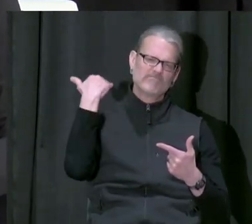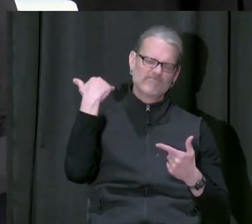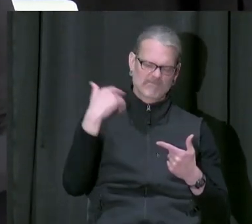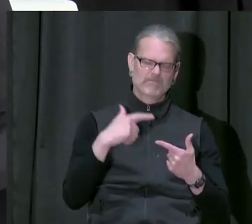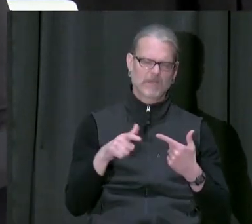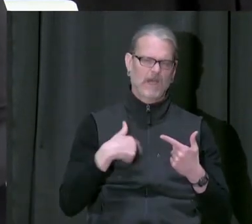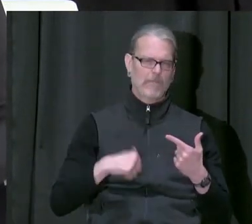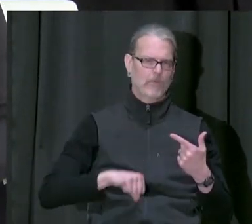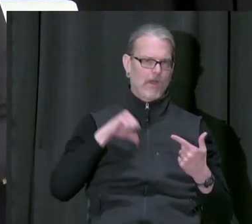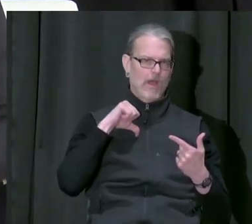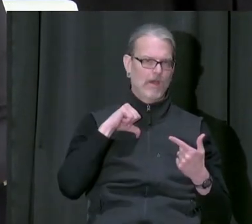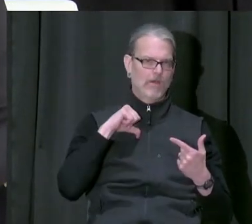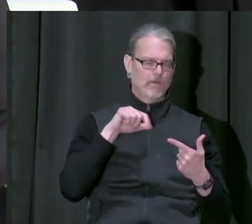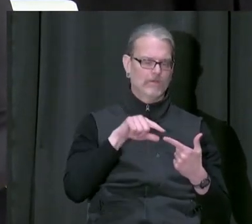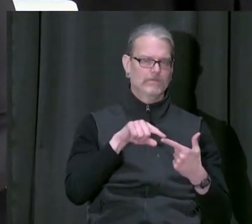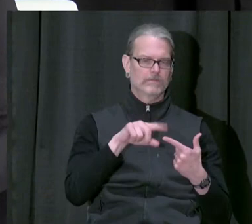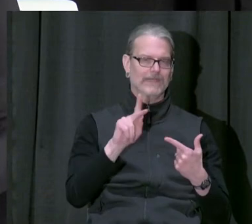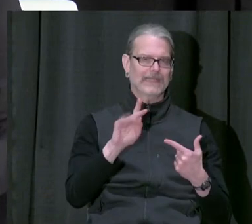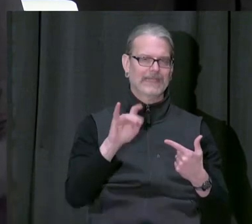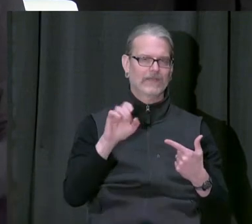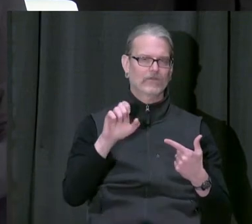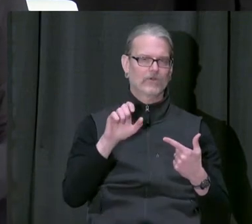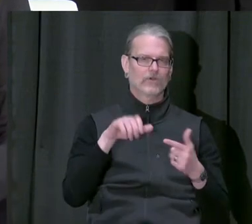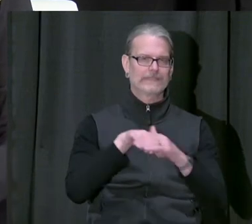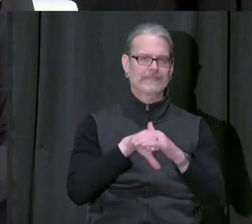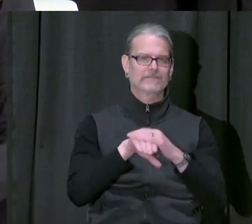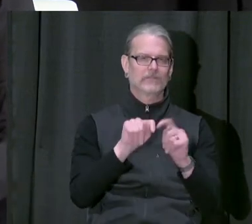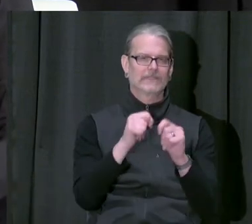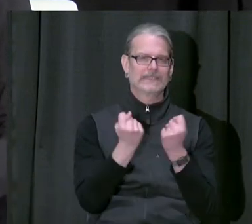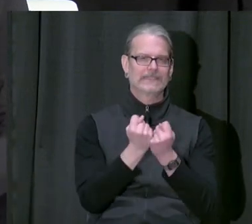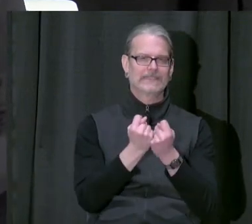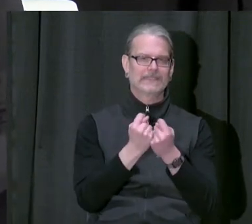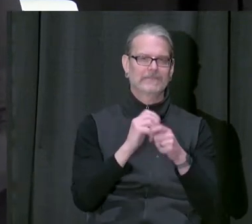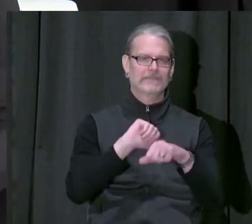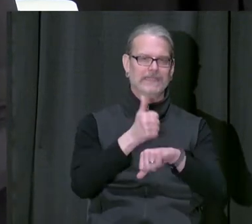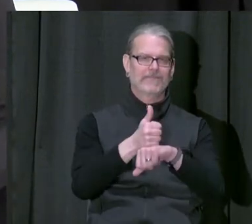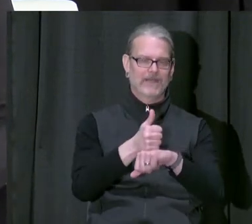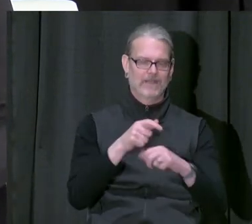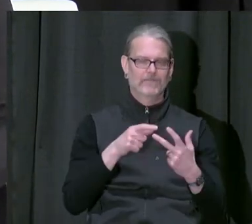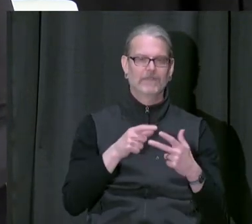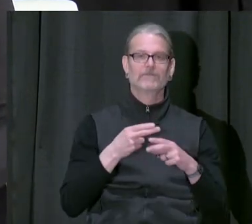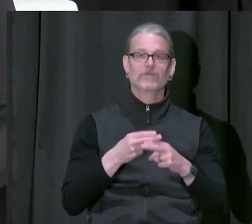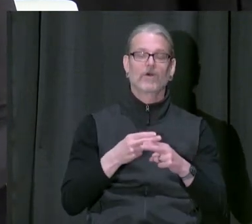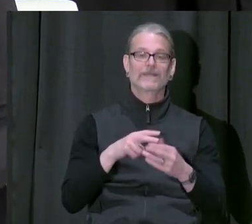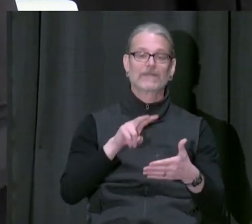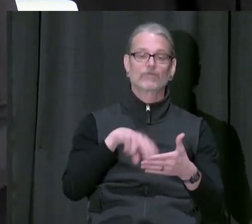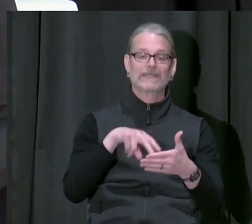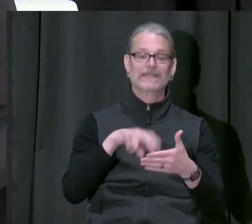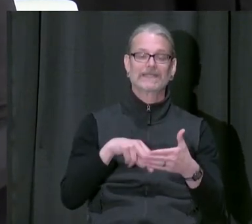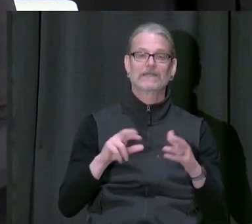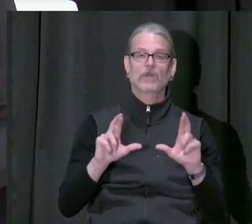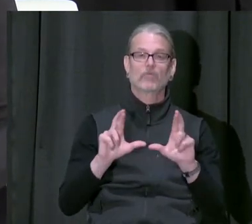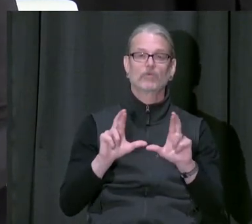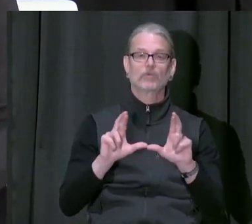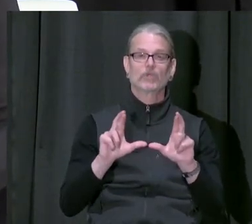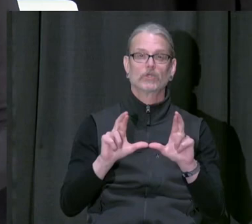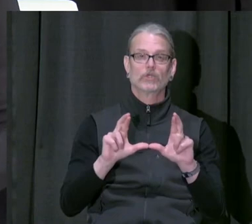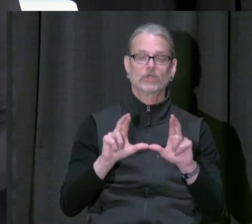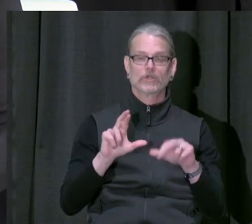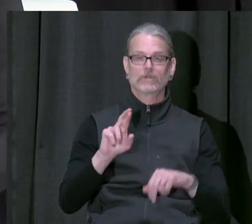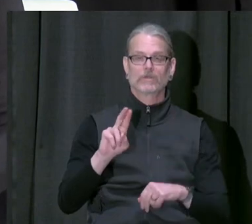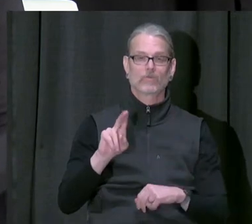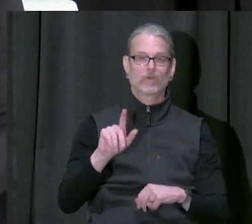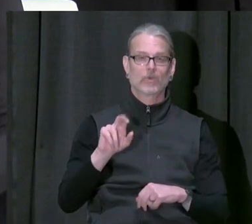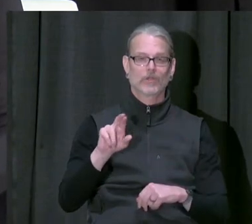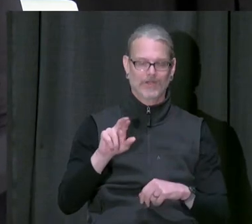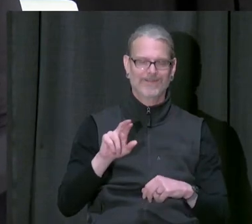particularly proud of that the Kindle accessibility team developed, and that feature is called the Reading Ruler. And this feature is designed to help users to stay